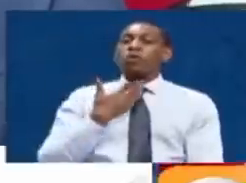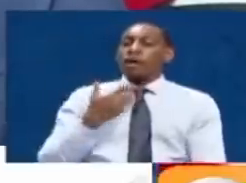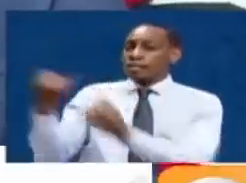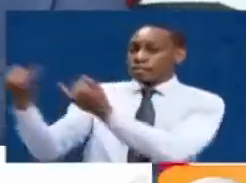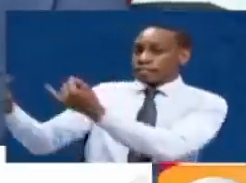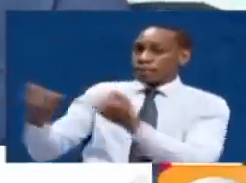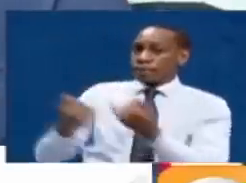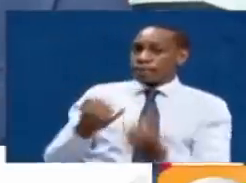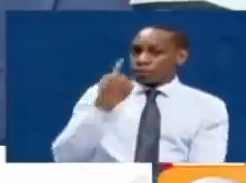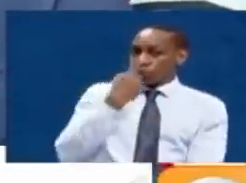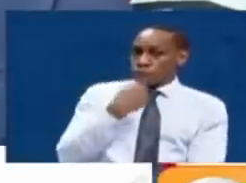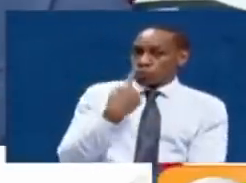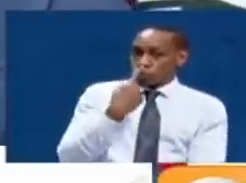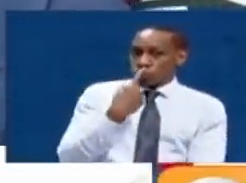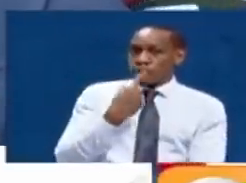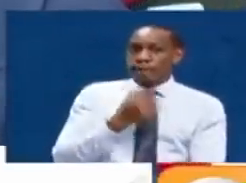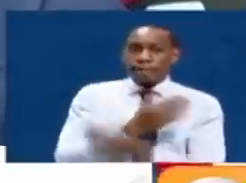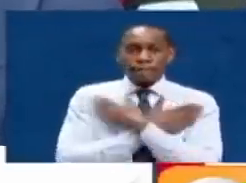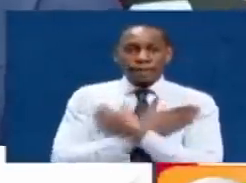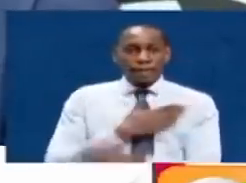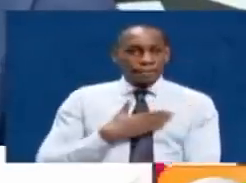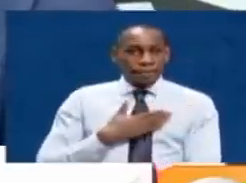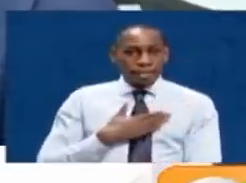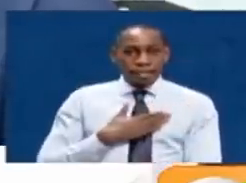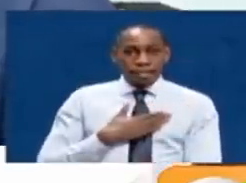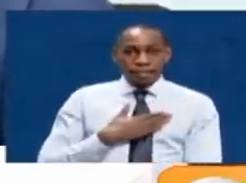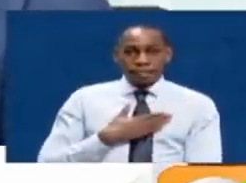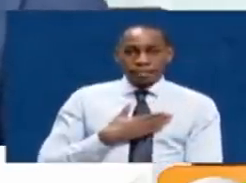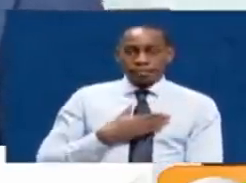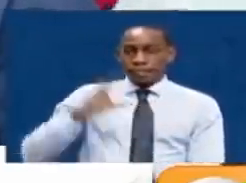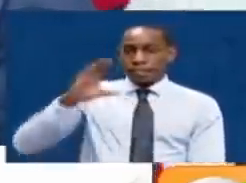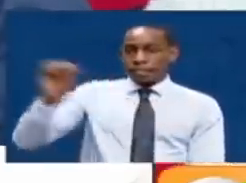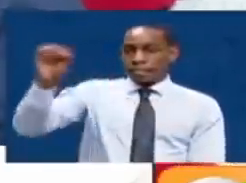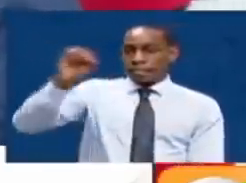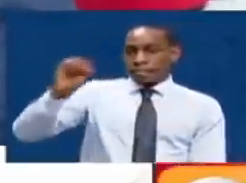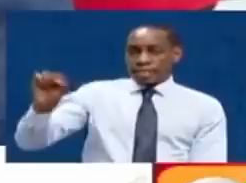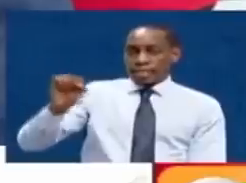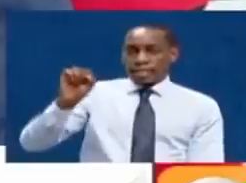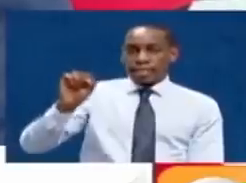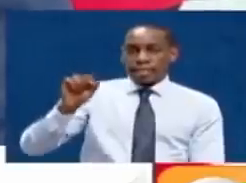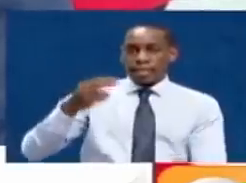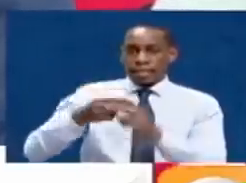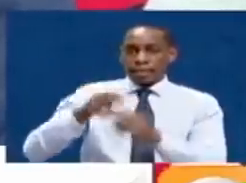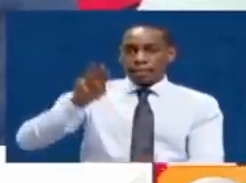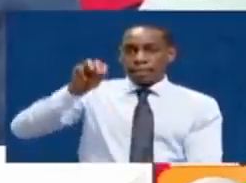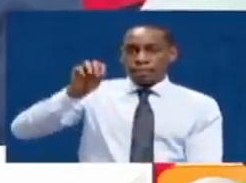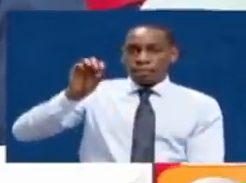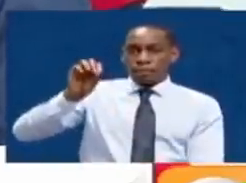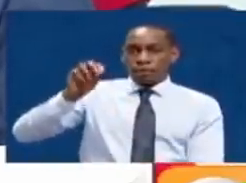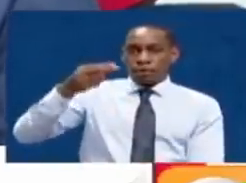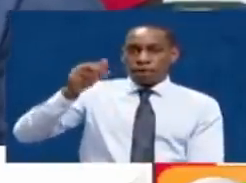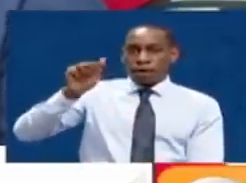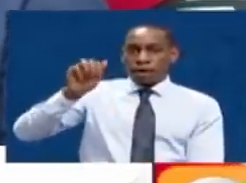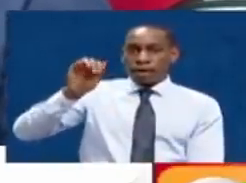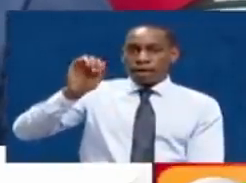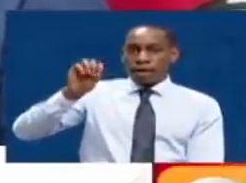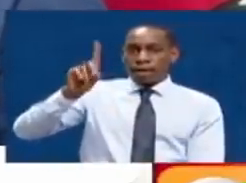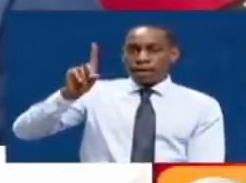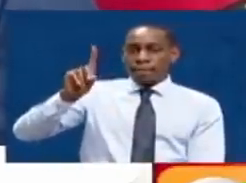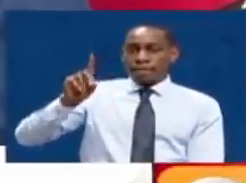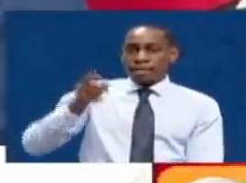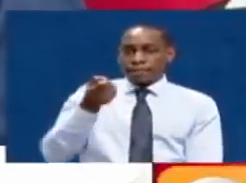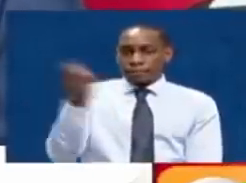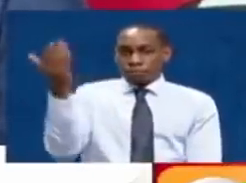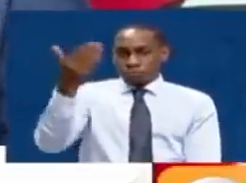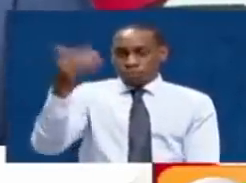I want to invite my colleague, CS Mohammed, to come and make a few remarks before